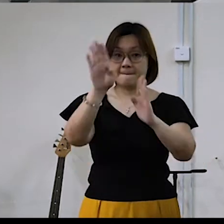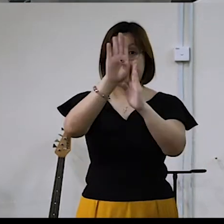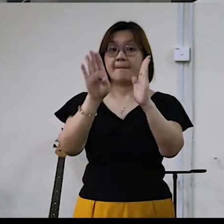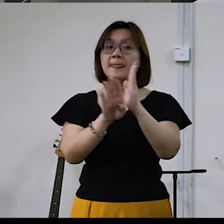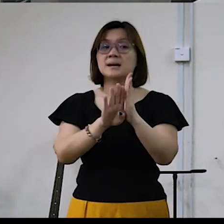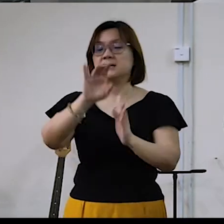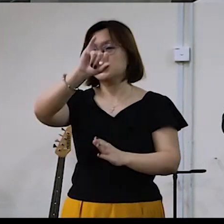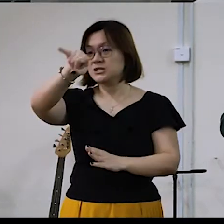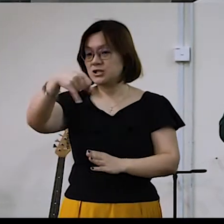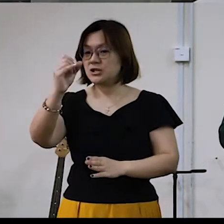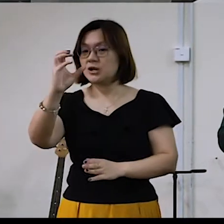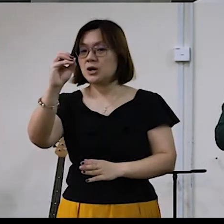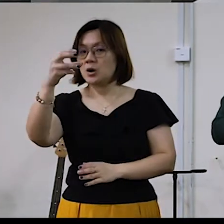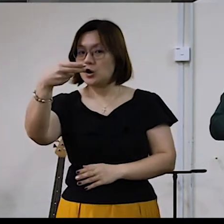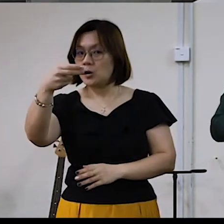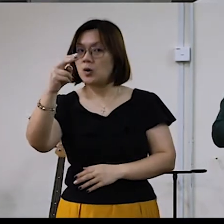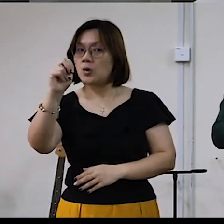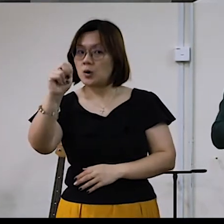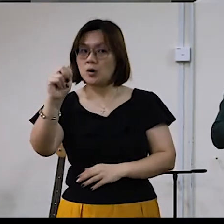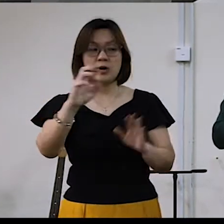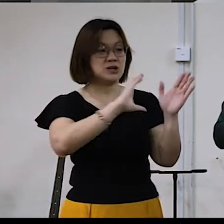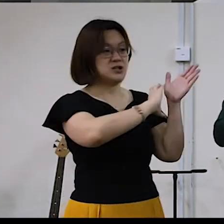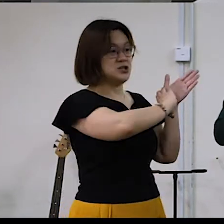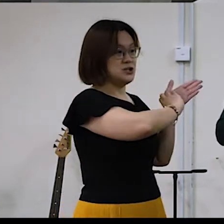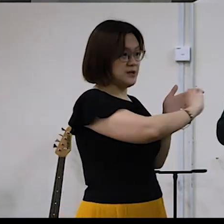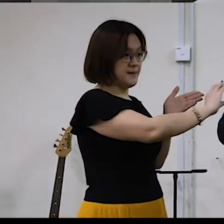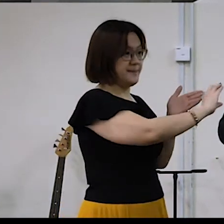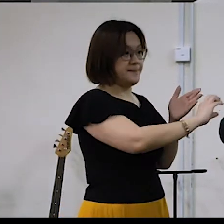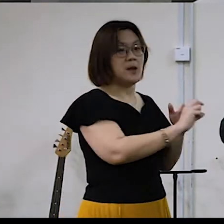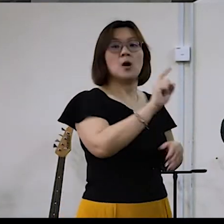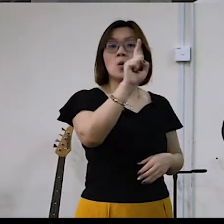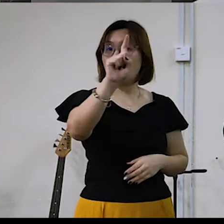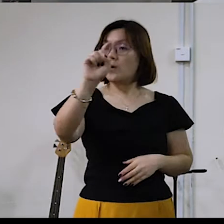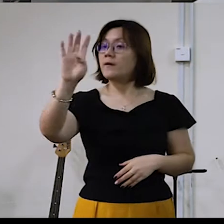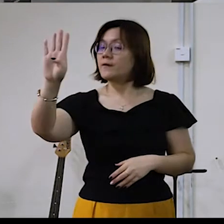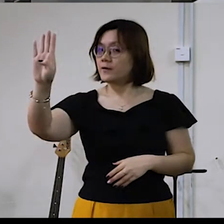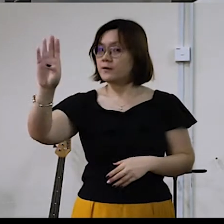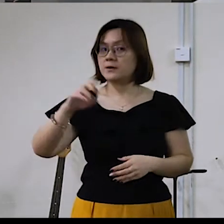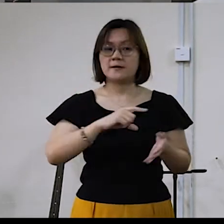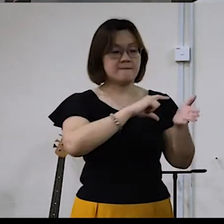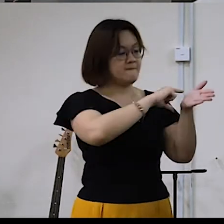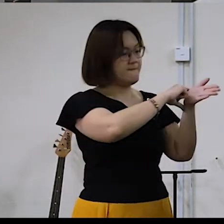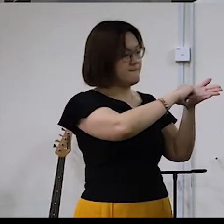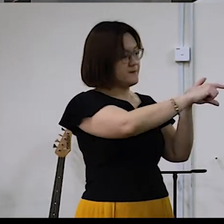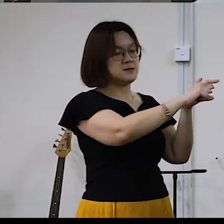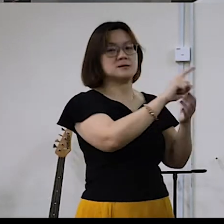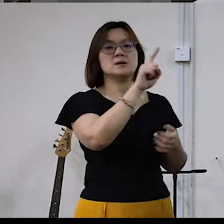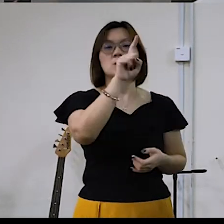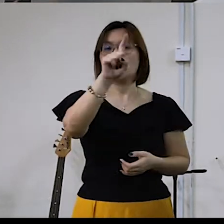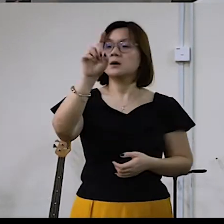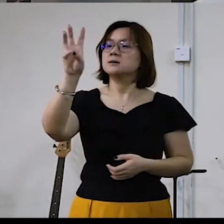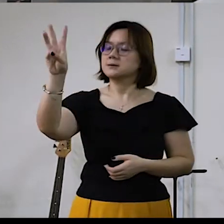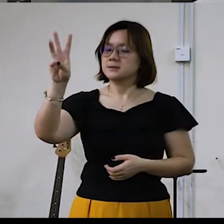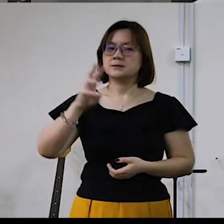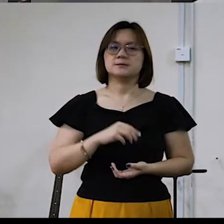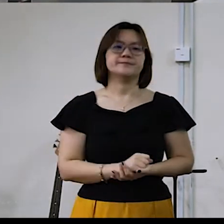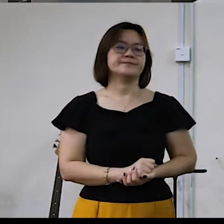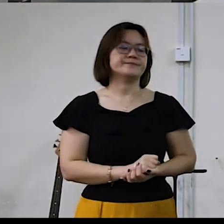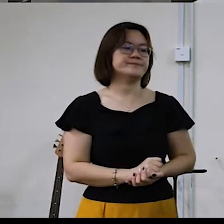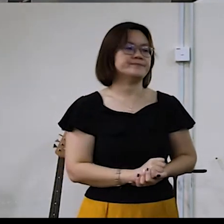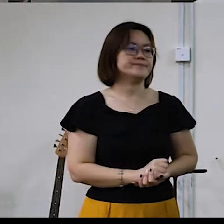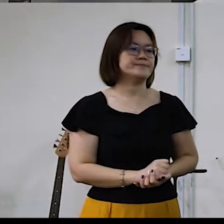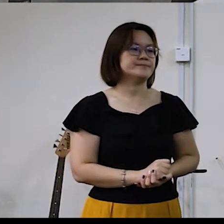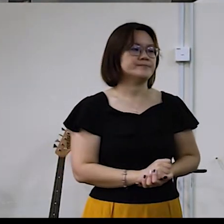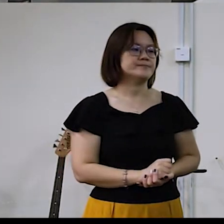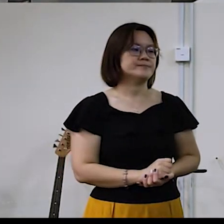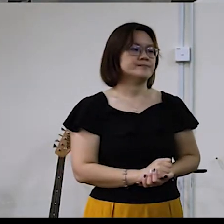excited heart. Not, oh, I'm turning to the Bible again. That attitude must go. Okay? Turn to the voice